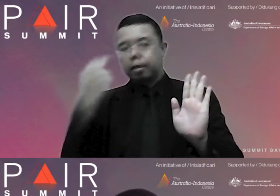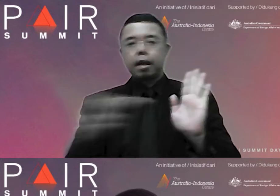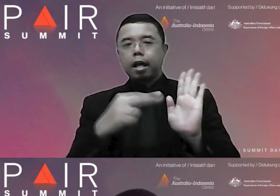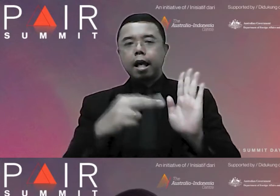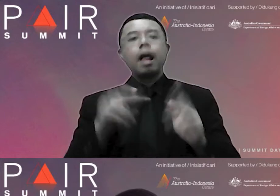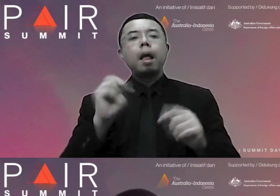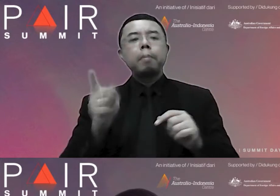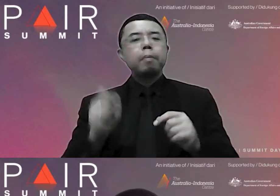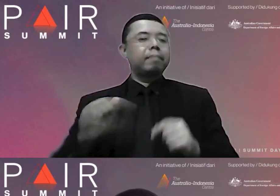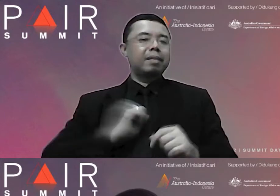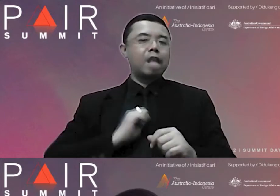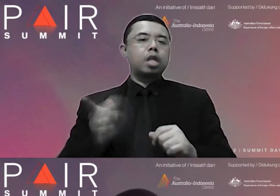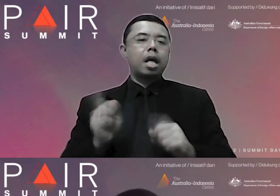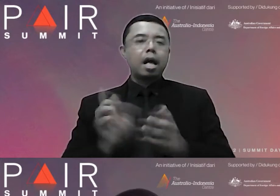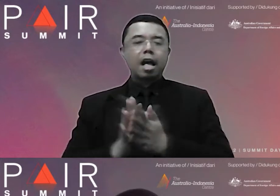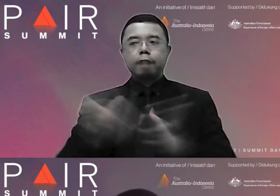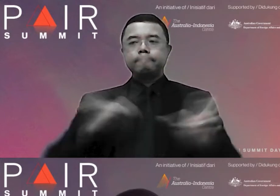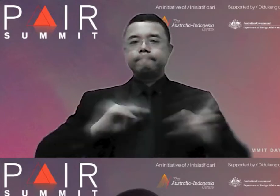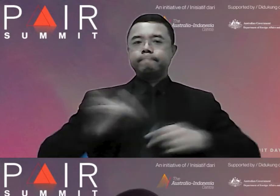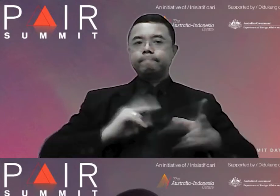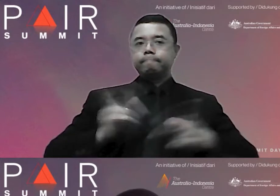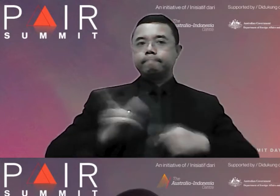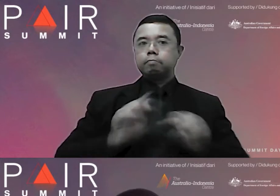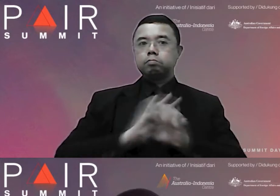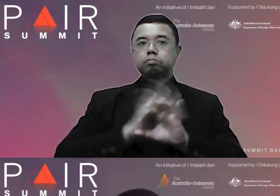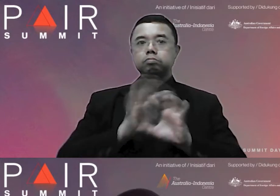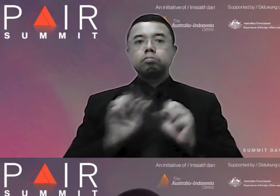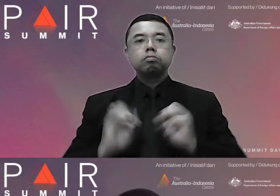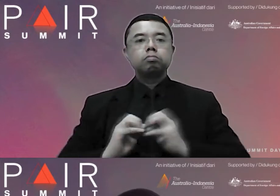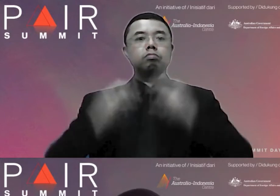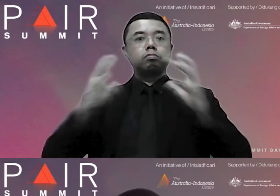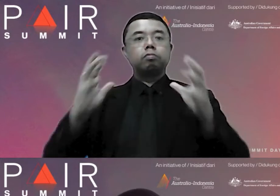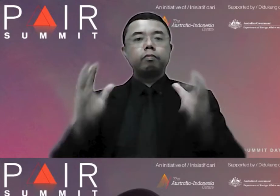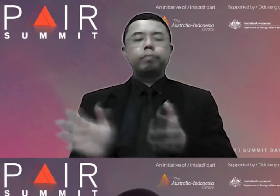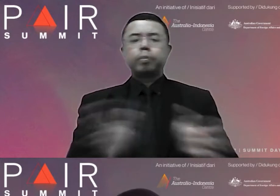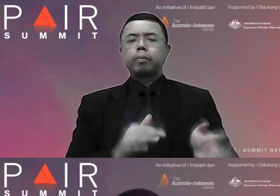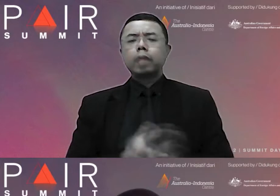when the now it's become more, I think more and more